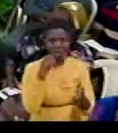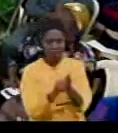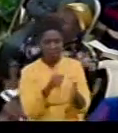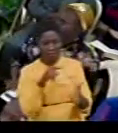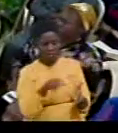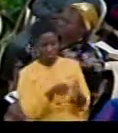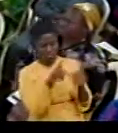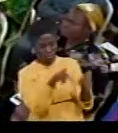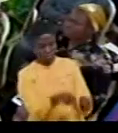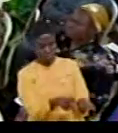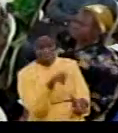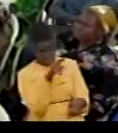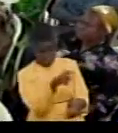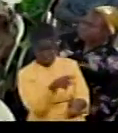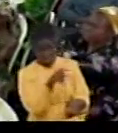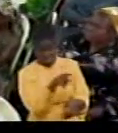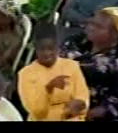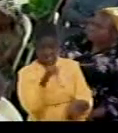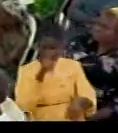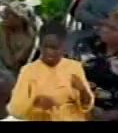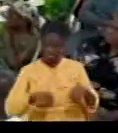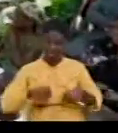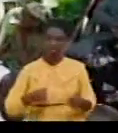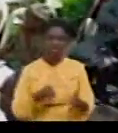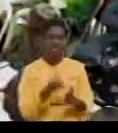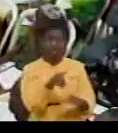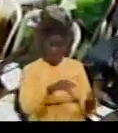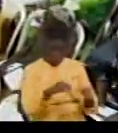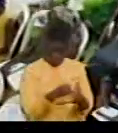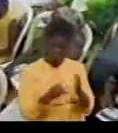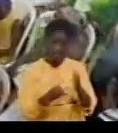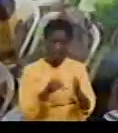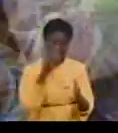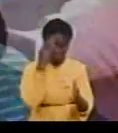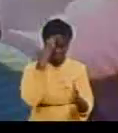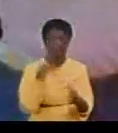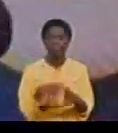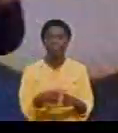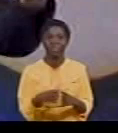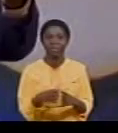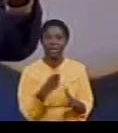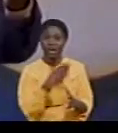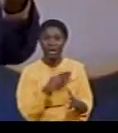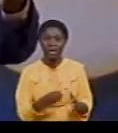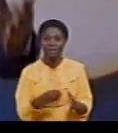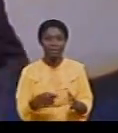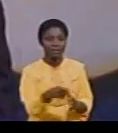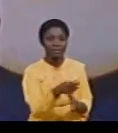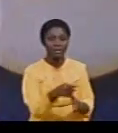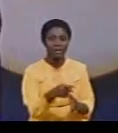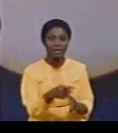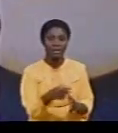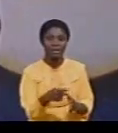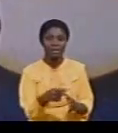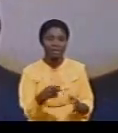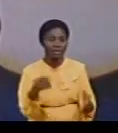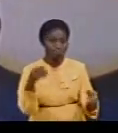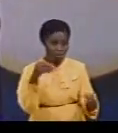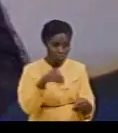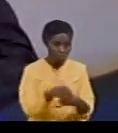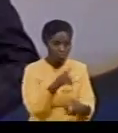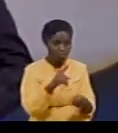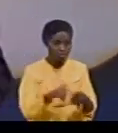one, you cannot deny, you did this one. and then it brought you to an open